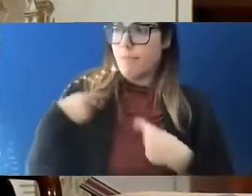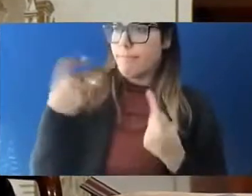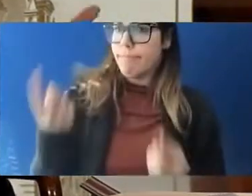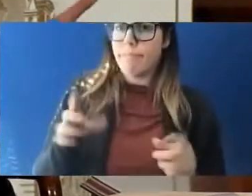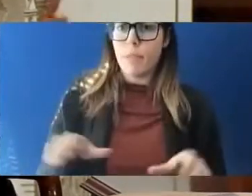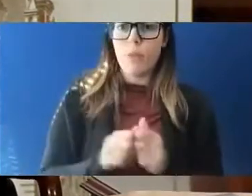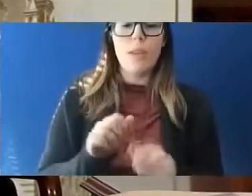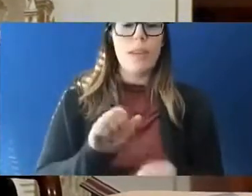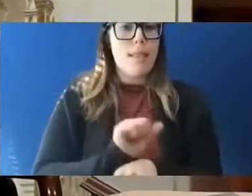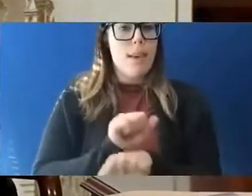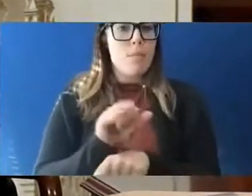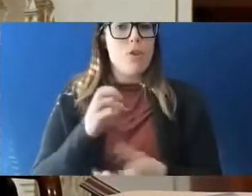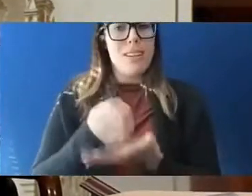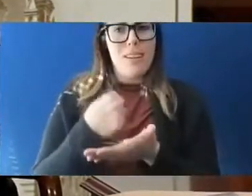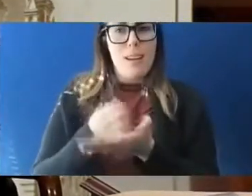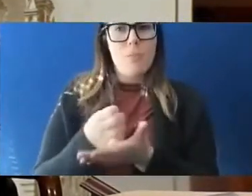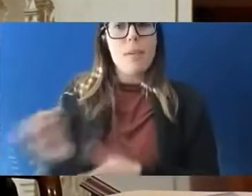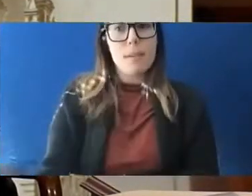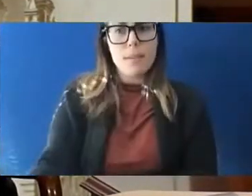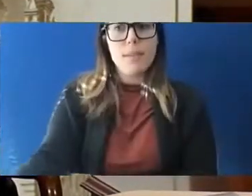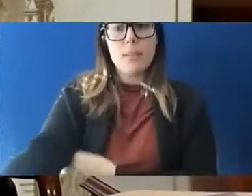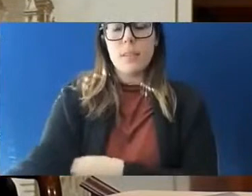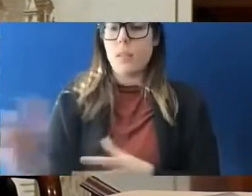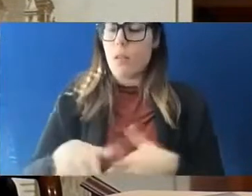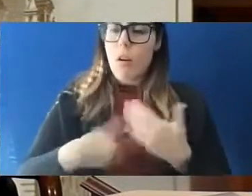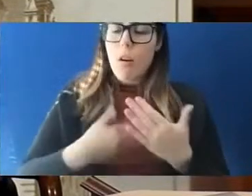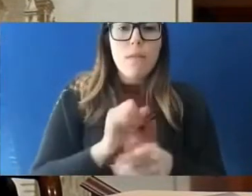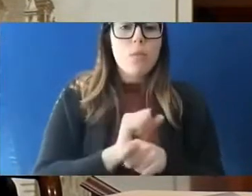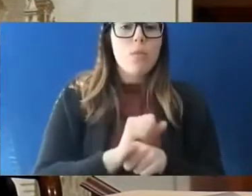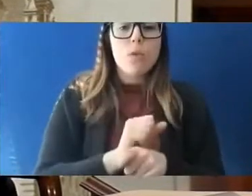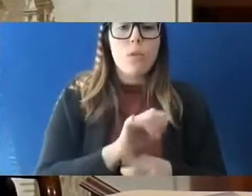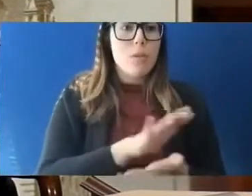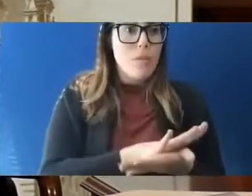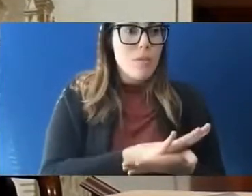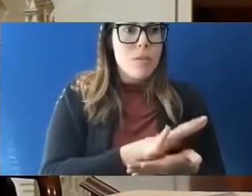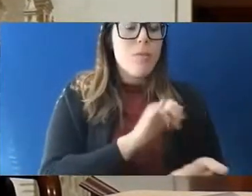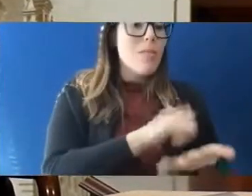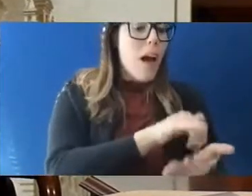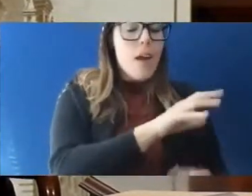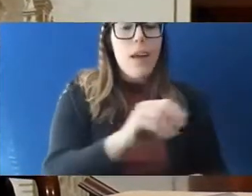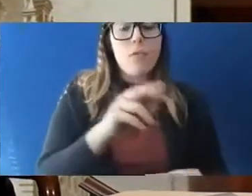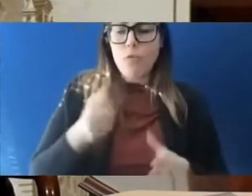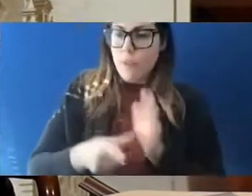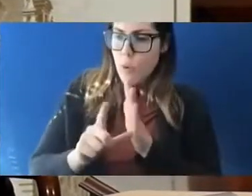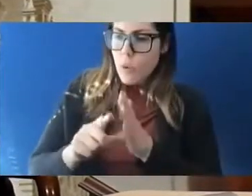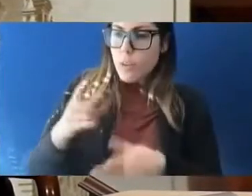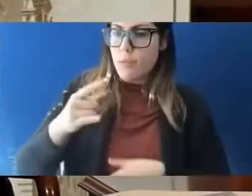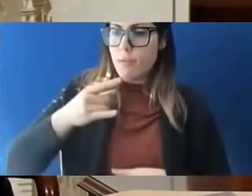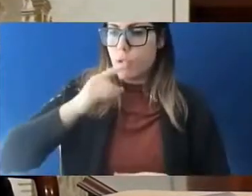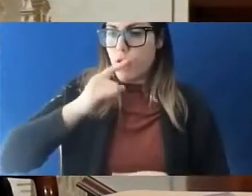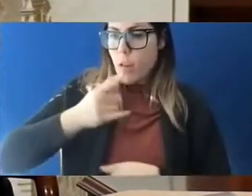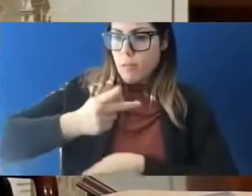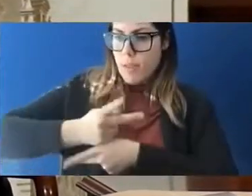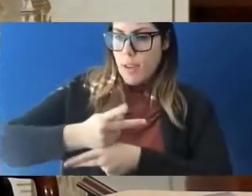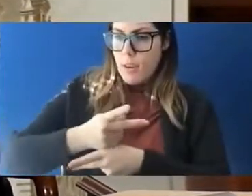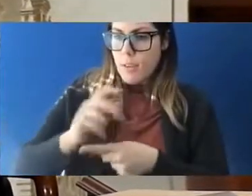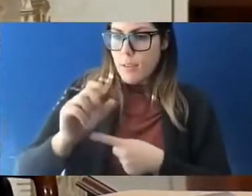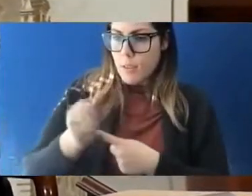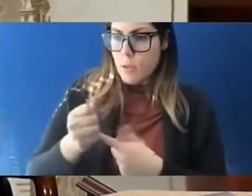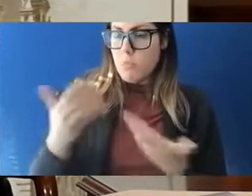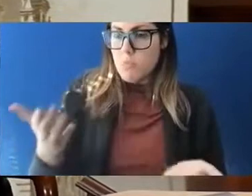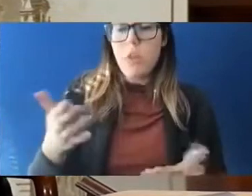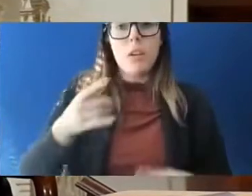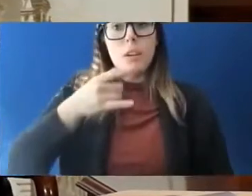labor economics and we've done here reviewing the child care situation is that child care